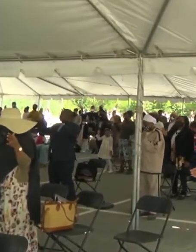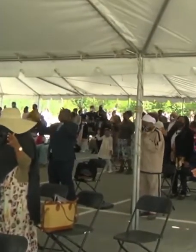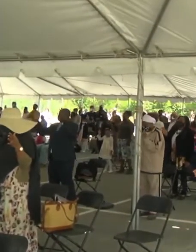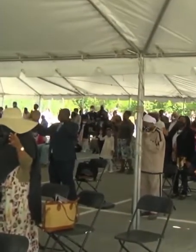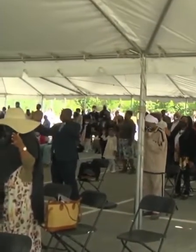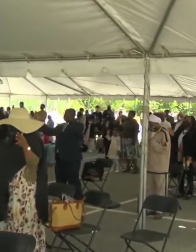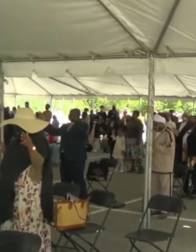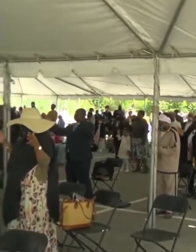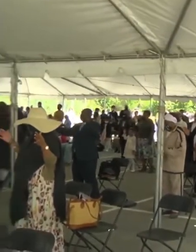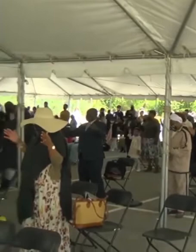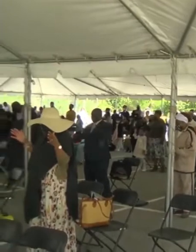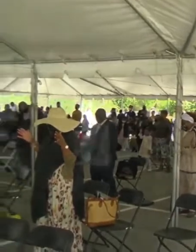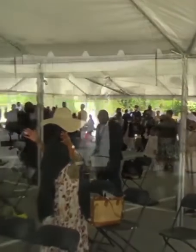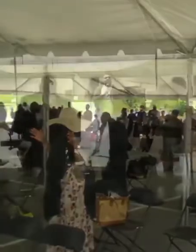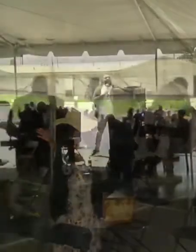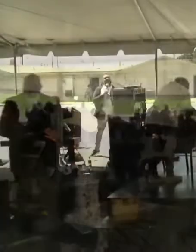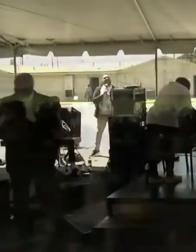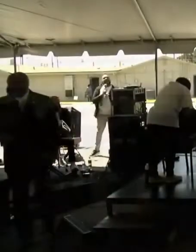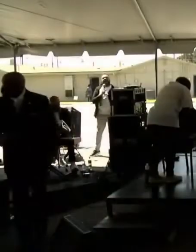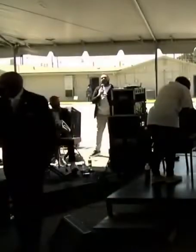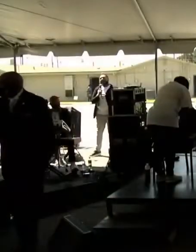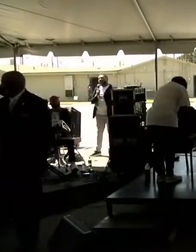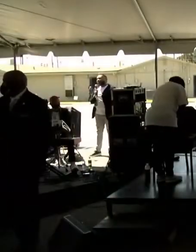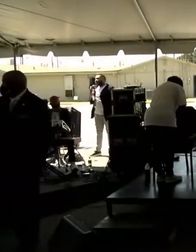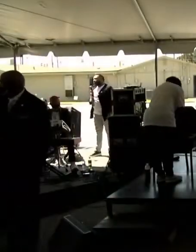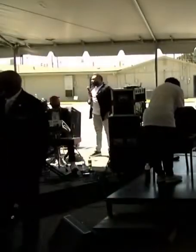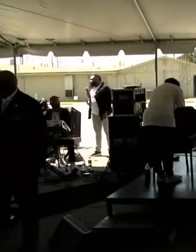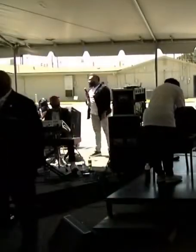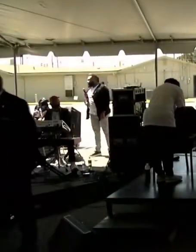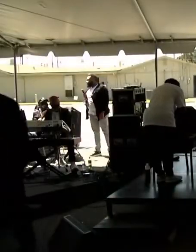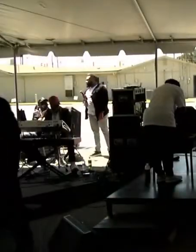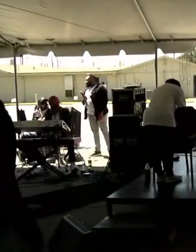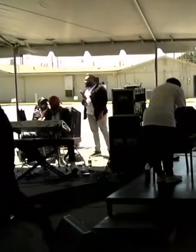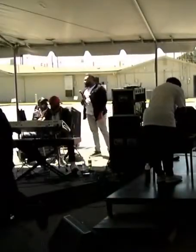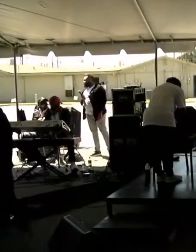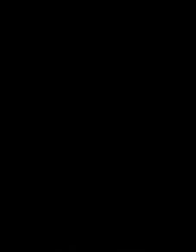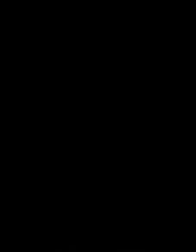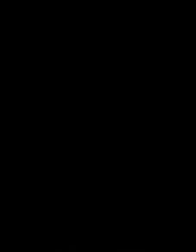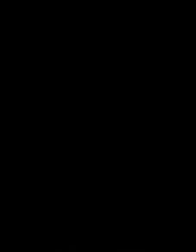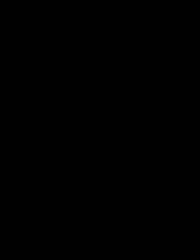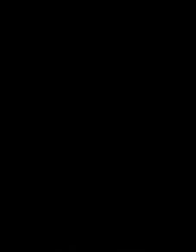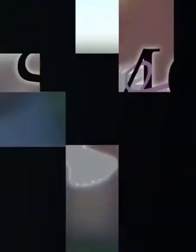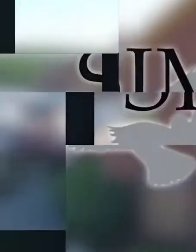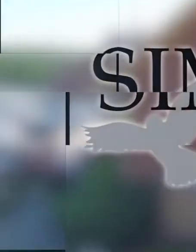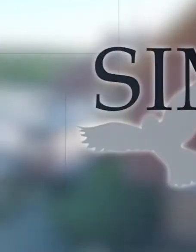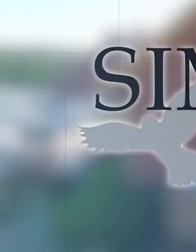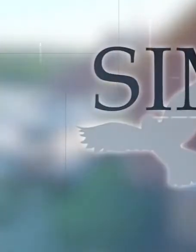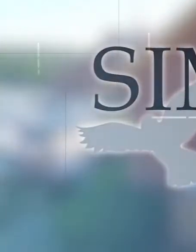Bless you. Have a wonderful day.